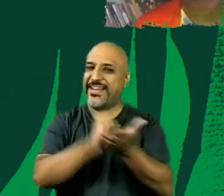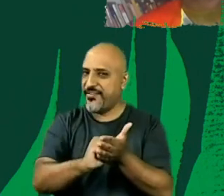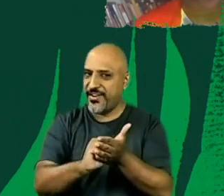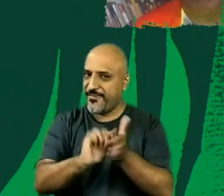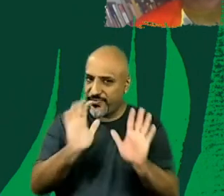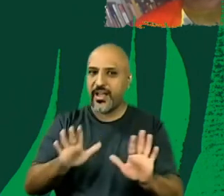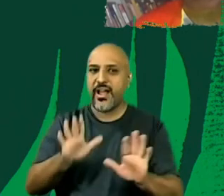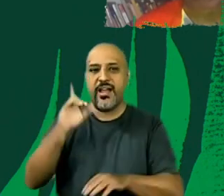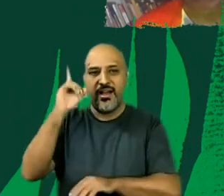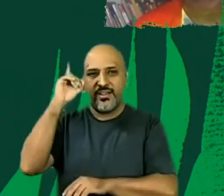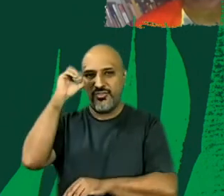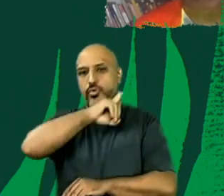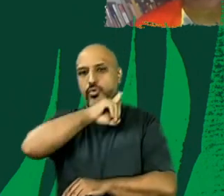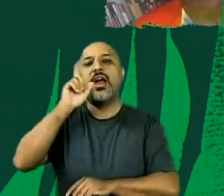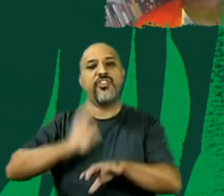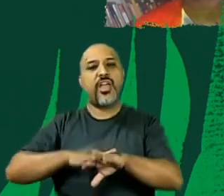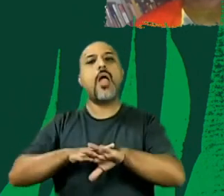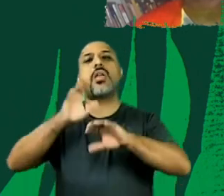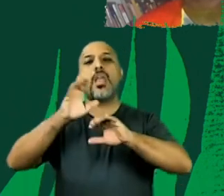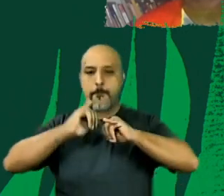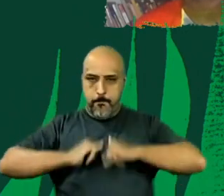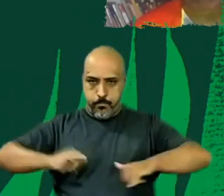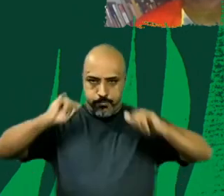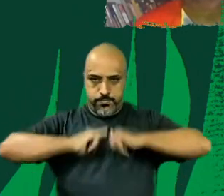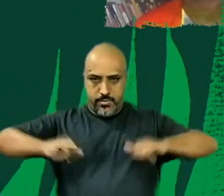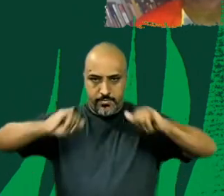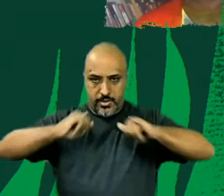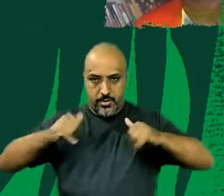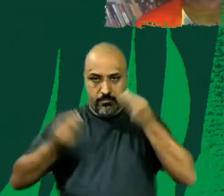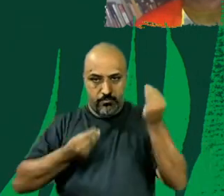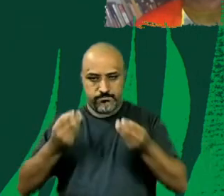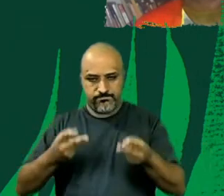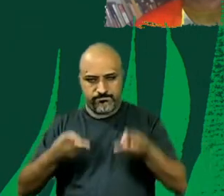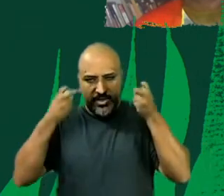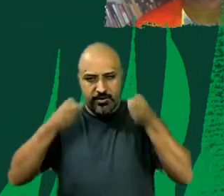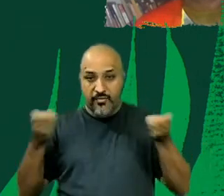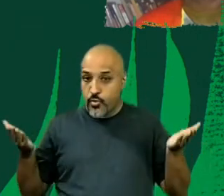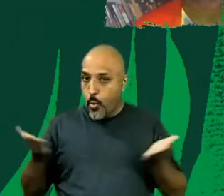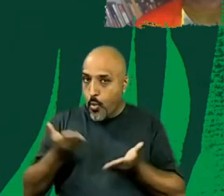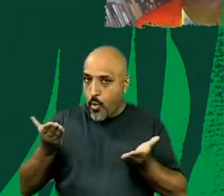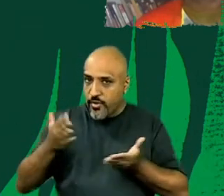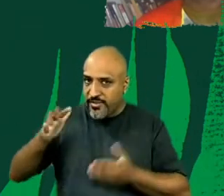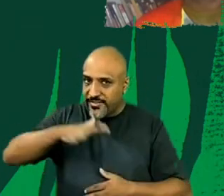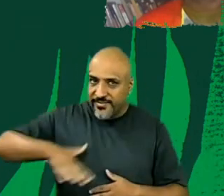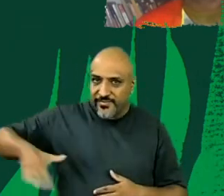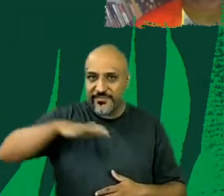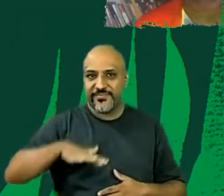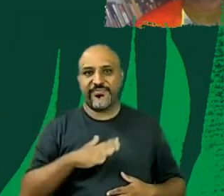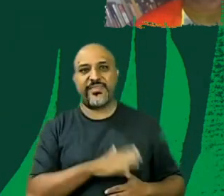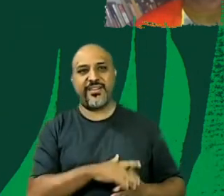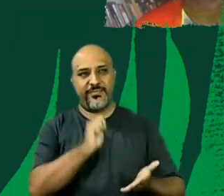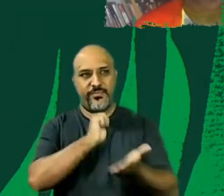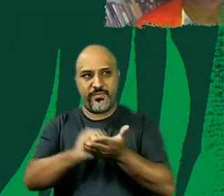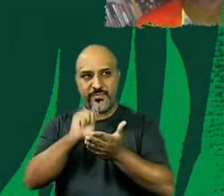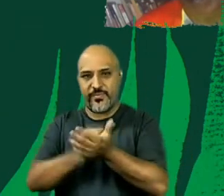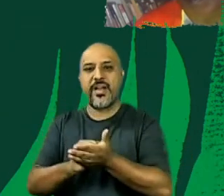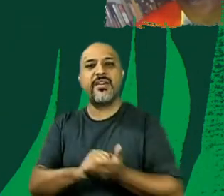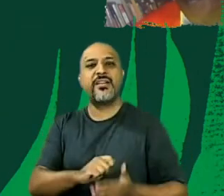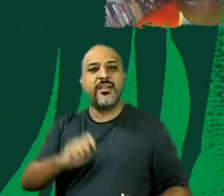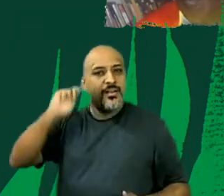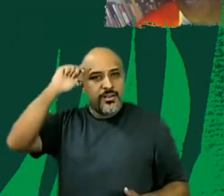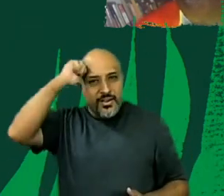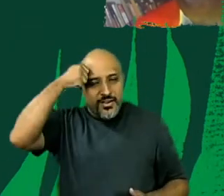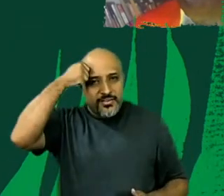write. The difficulty is to publish. How do you view today the scenario in the editorial market for Black